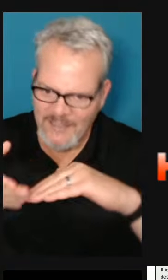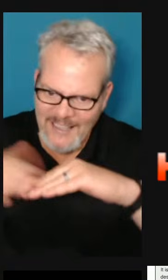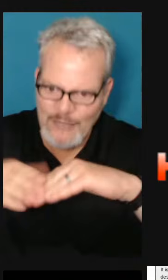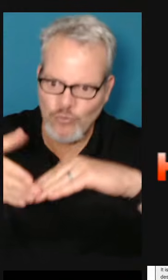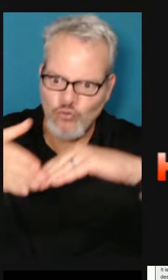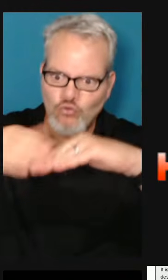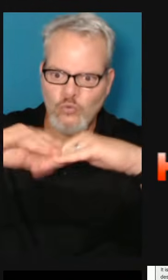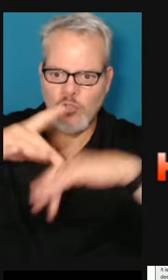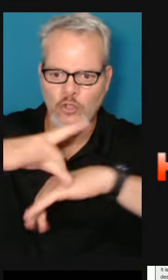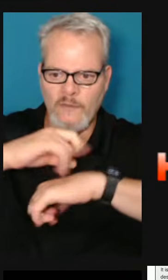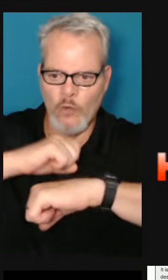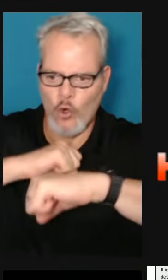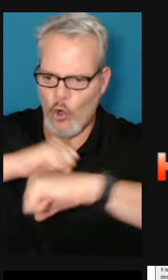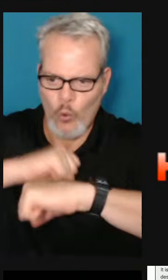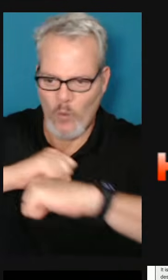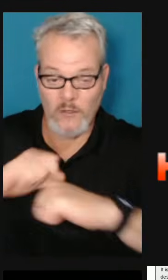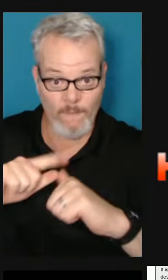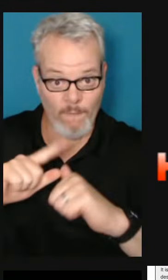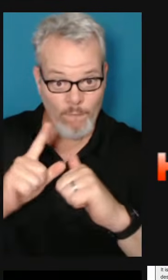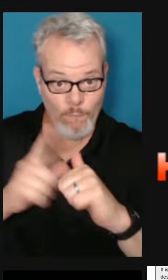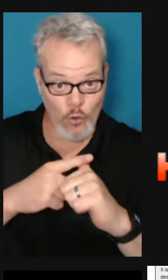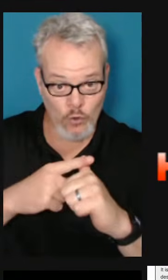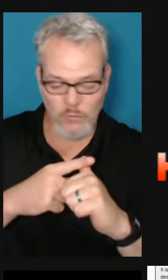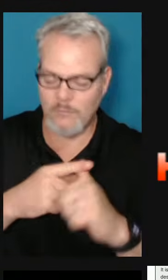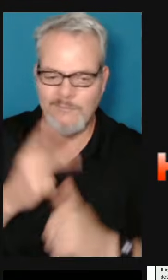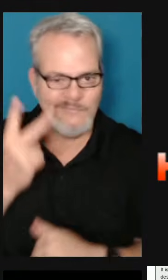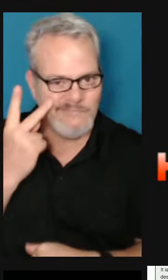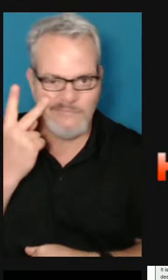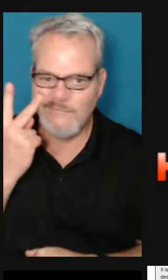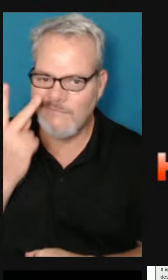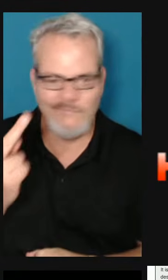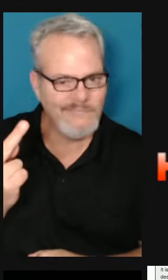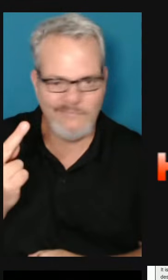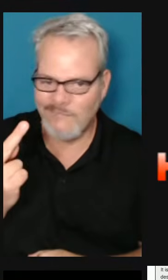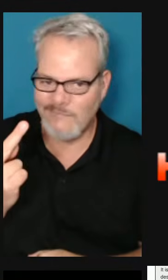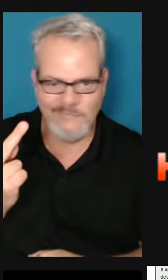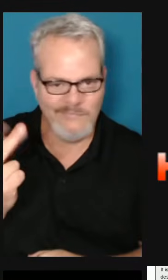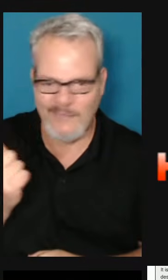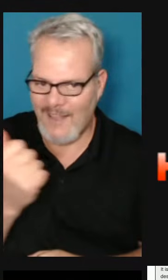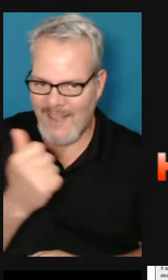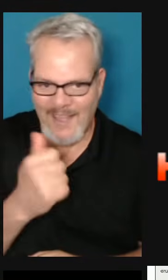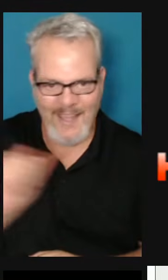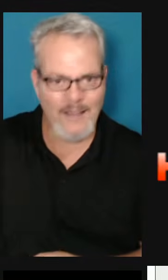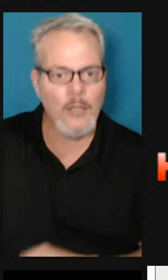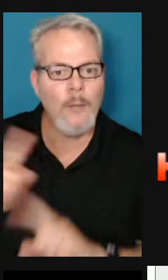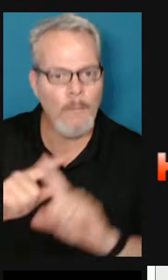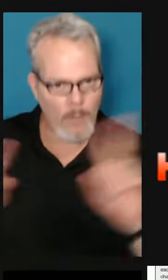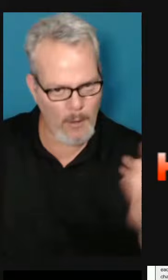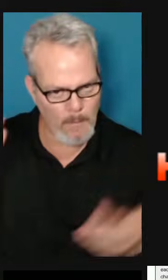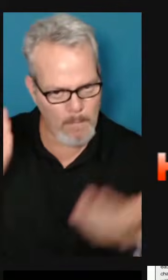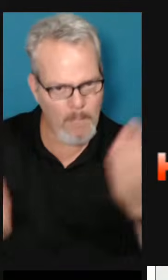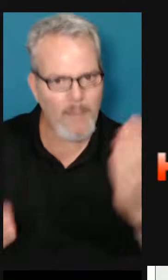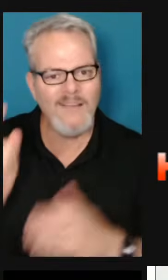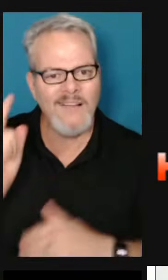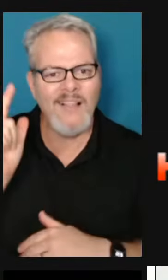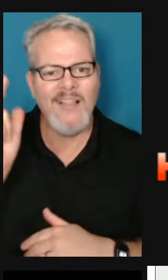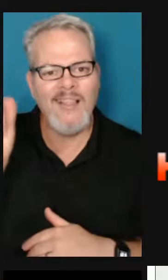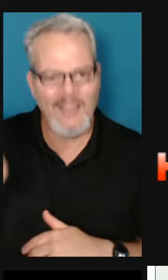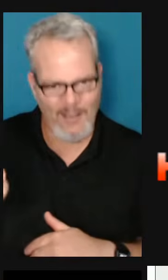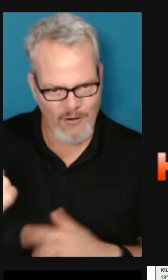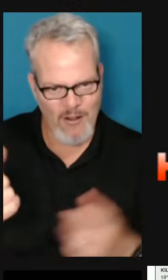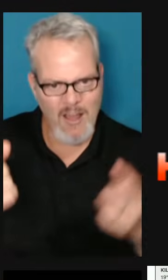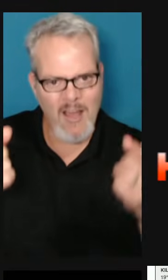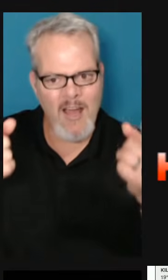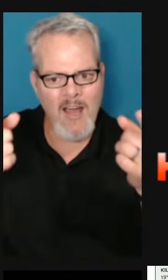the rift zone first. We haven't seen any of that, but it is on the menu eventually there, right? So that was the